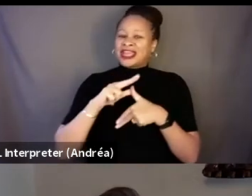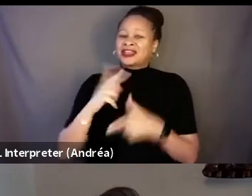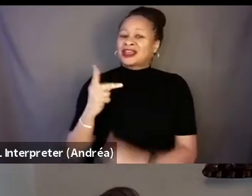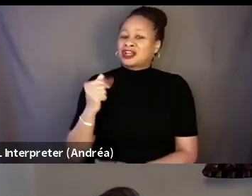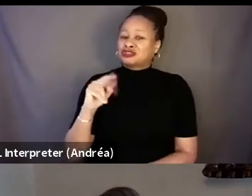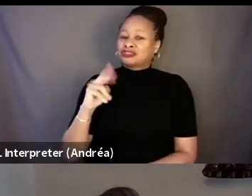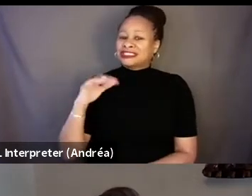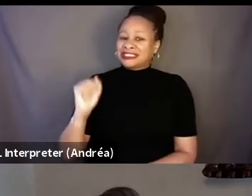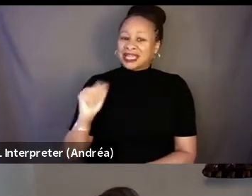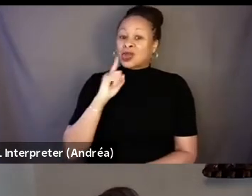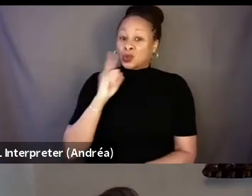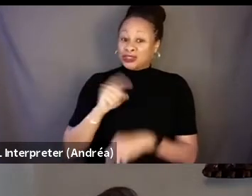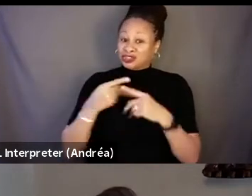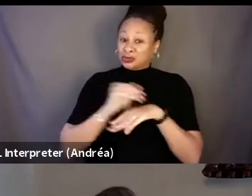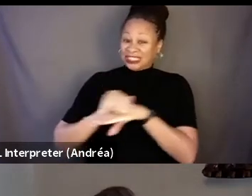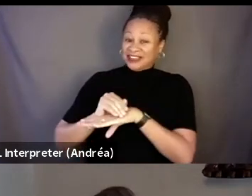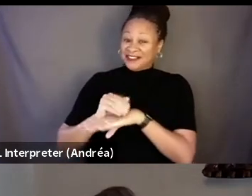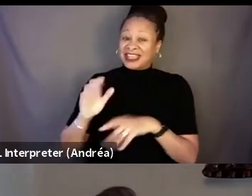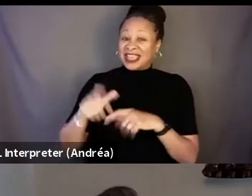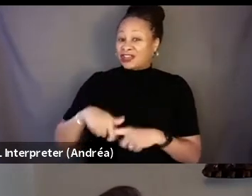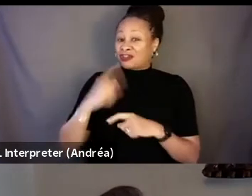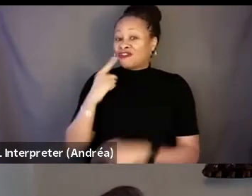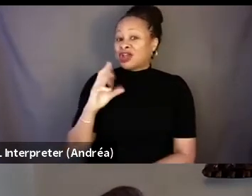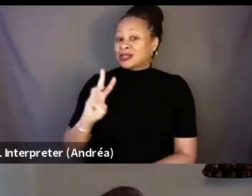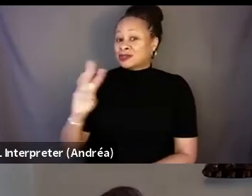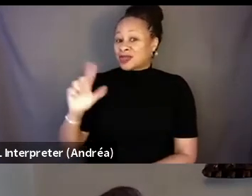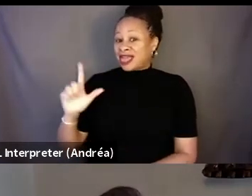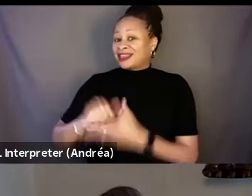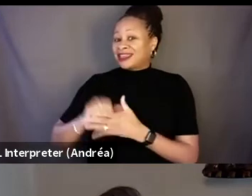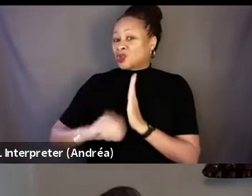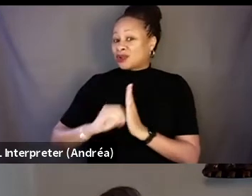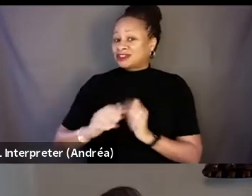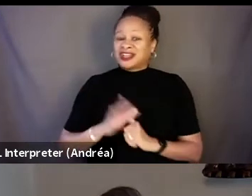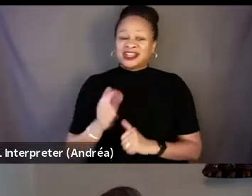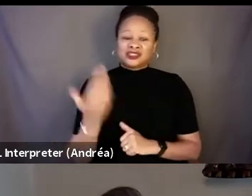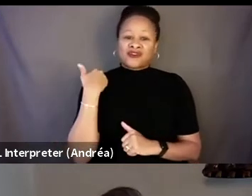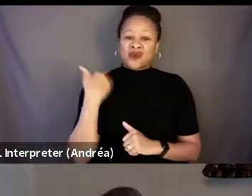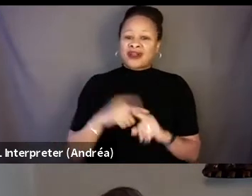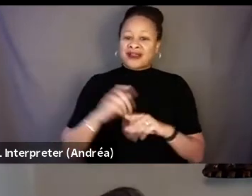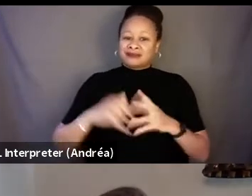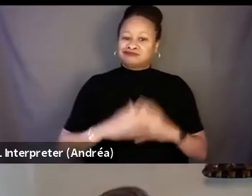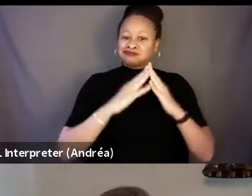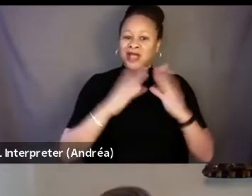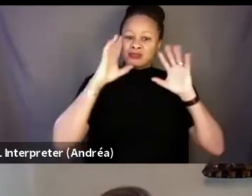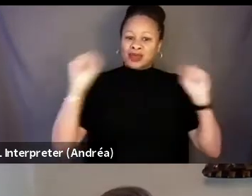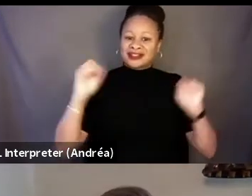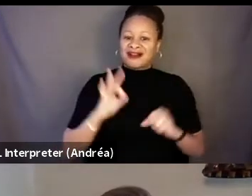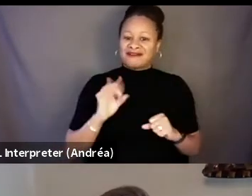for WWL in New Orleans. Lucy is a former and founding president of